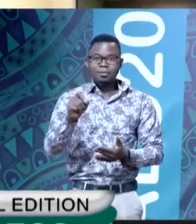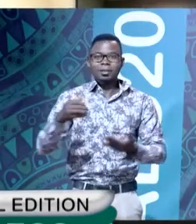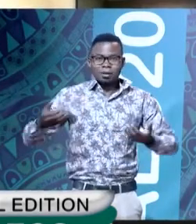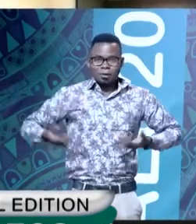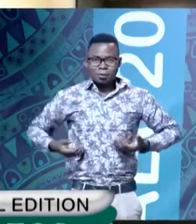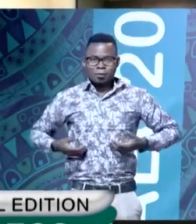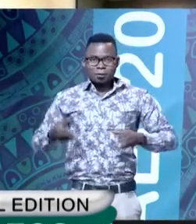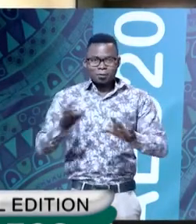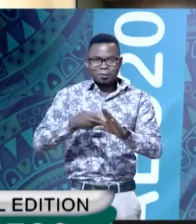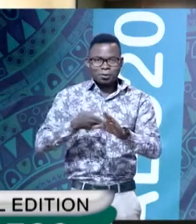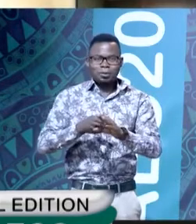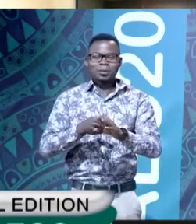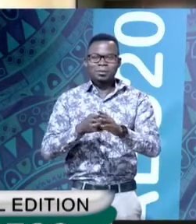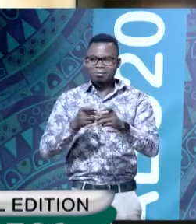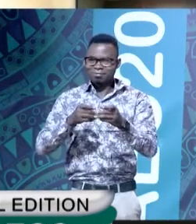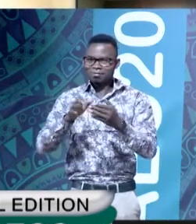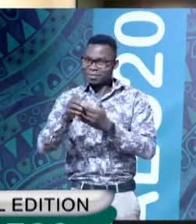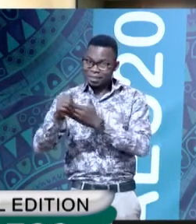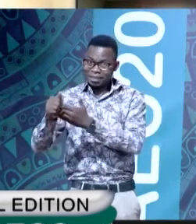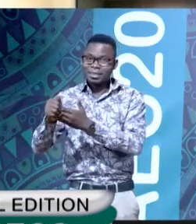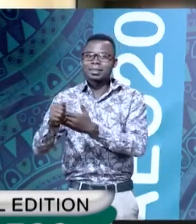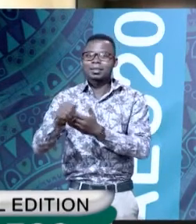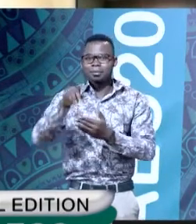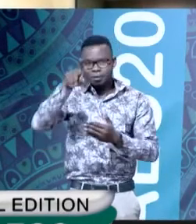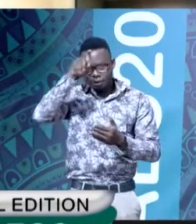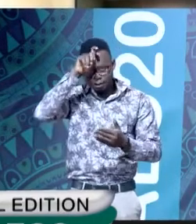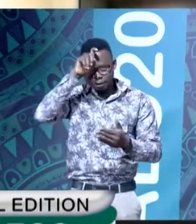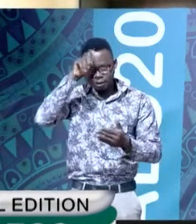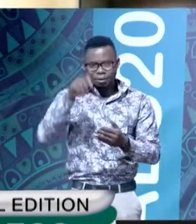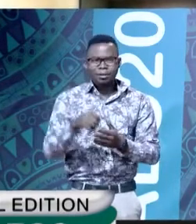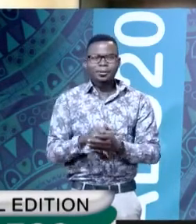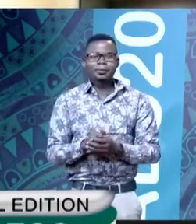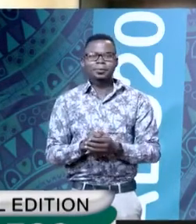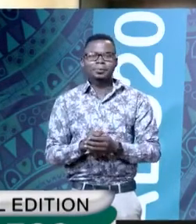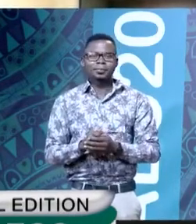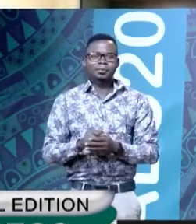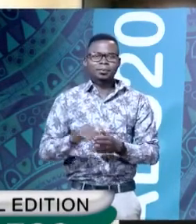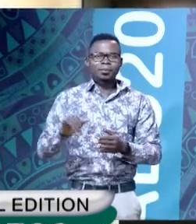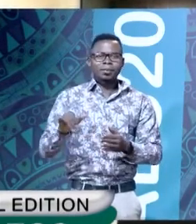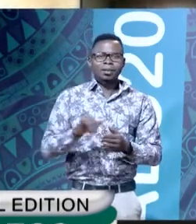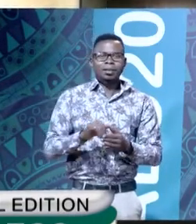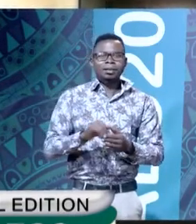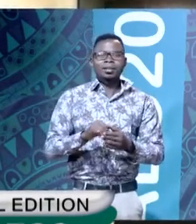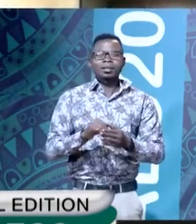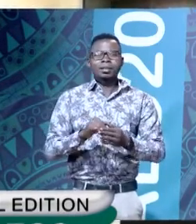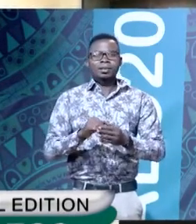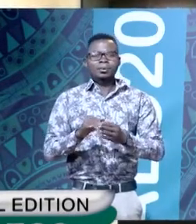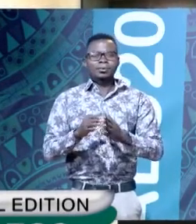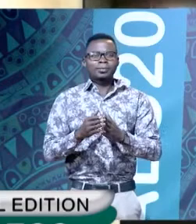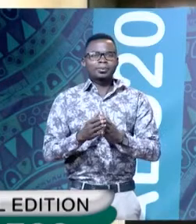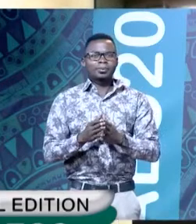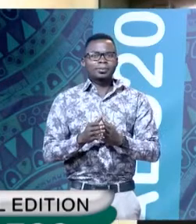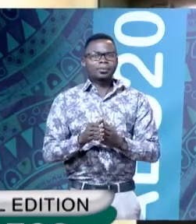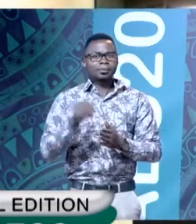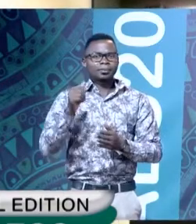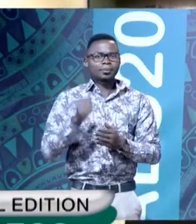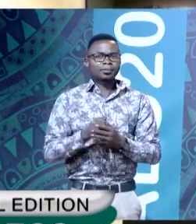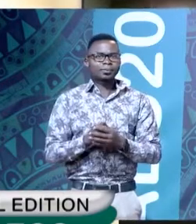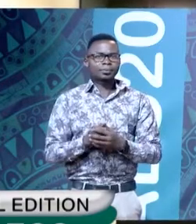and so forth. So the young people are empowered more and more, and this is a very encouraging sign in Africa.